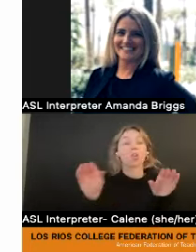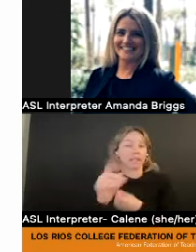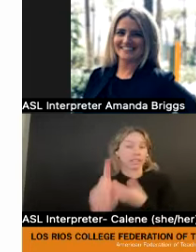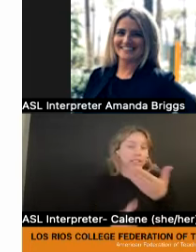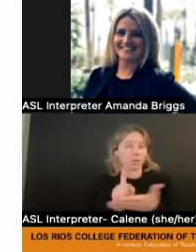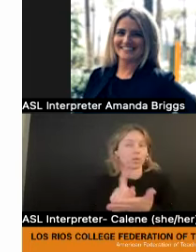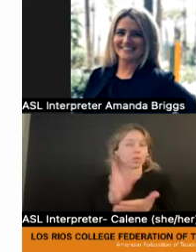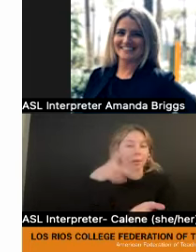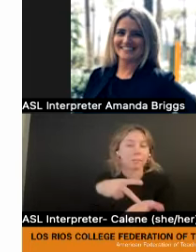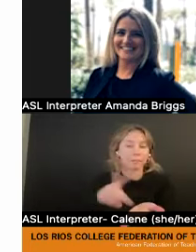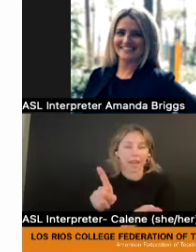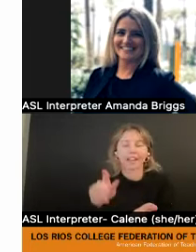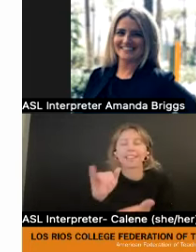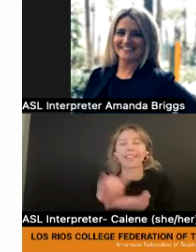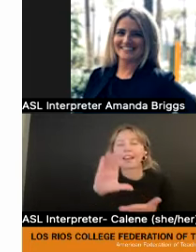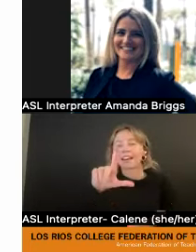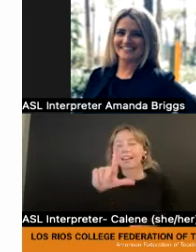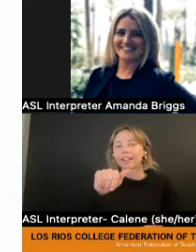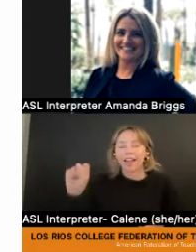step on the B2 schedule.